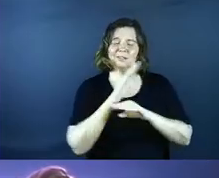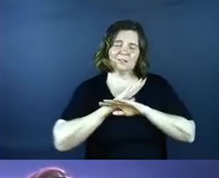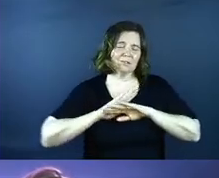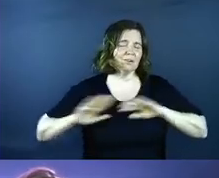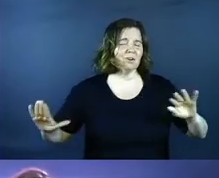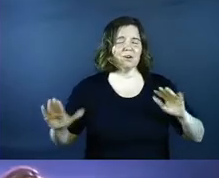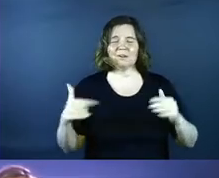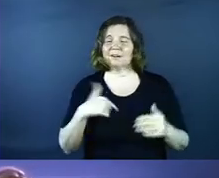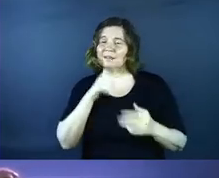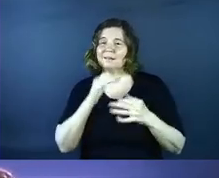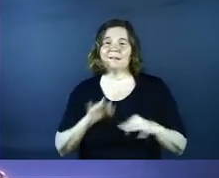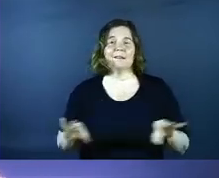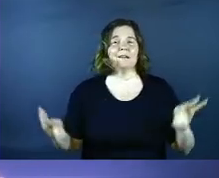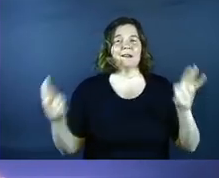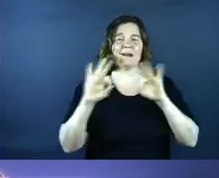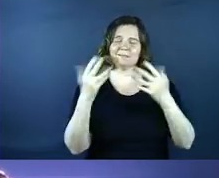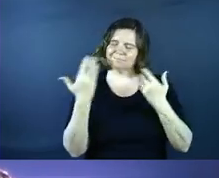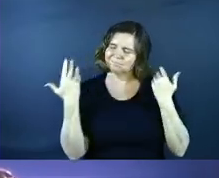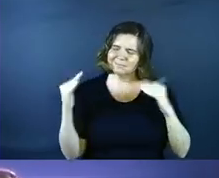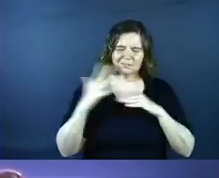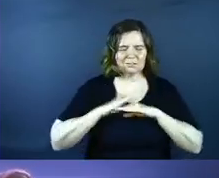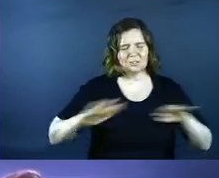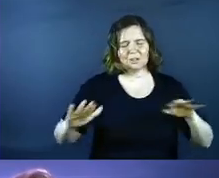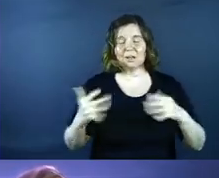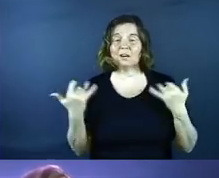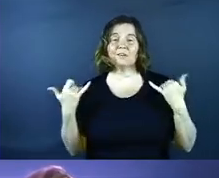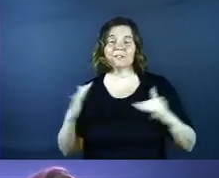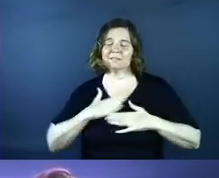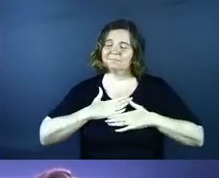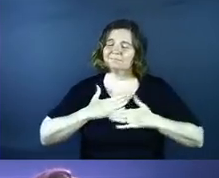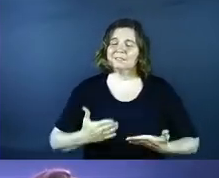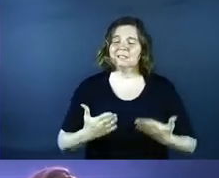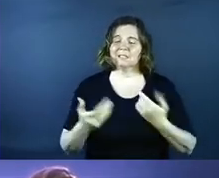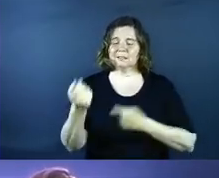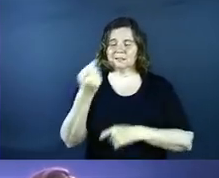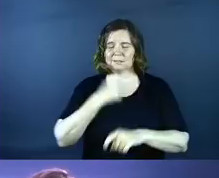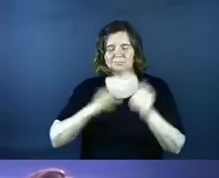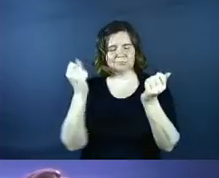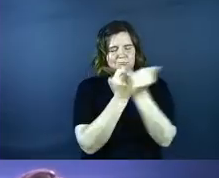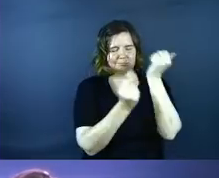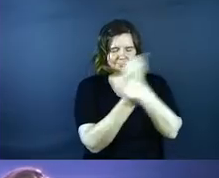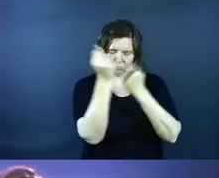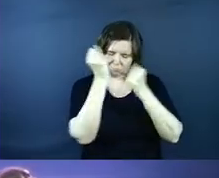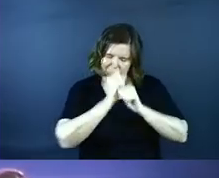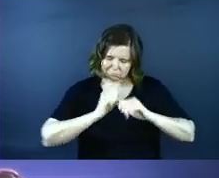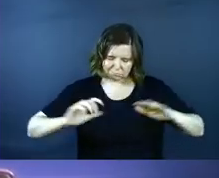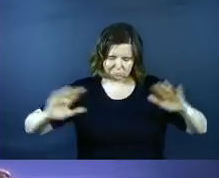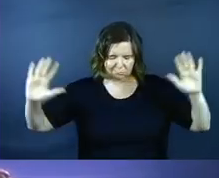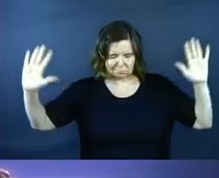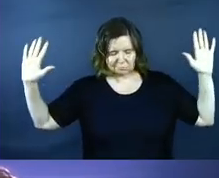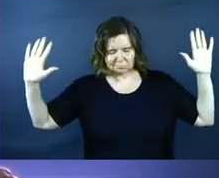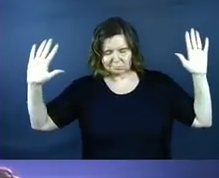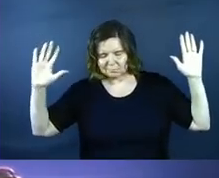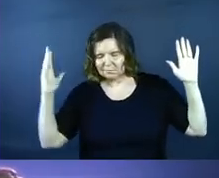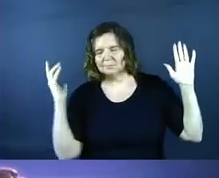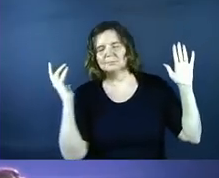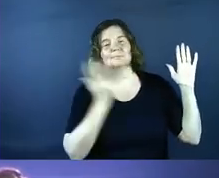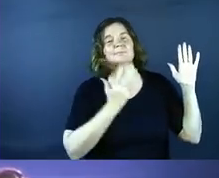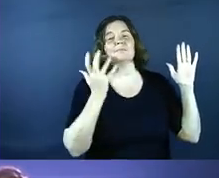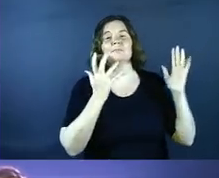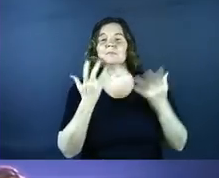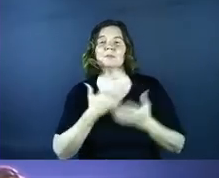I couldn't earn it. I don't deserve it. Still, you gave